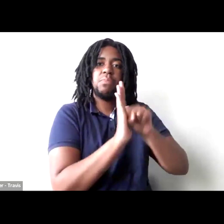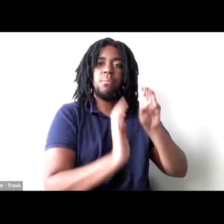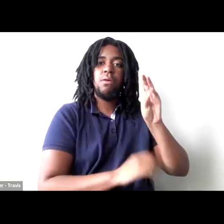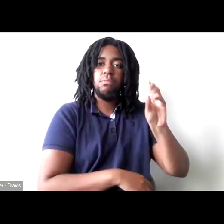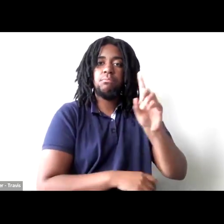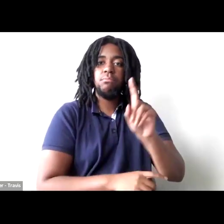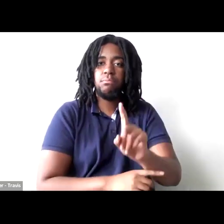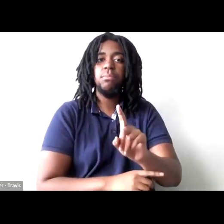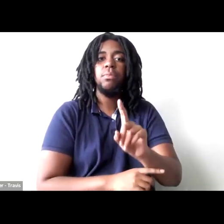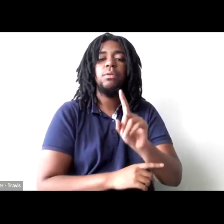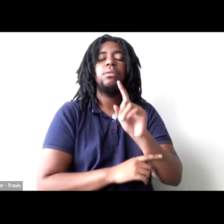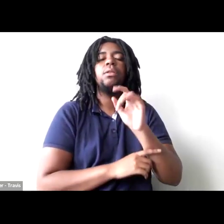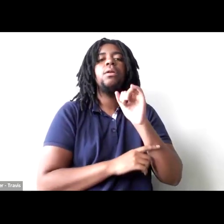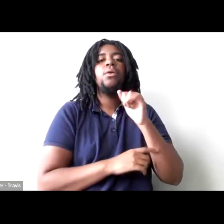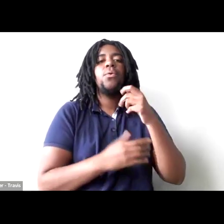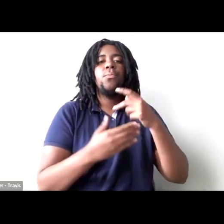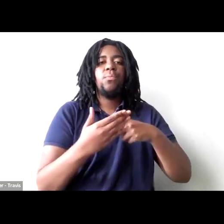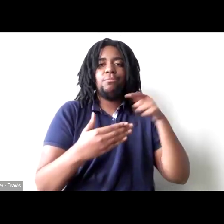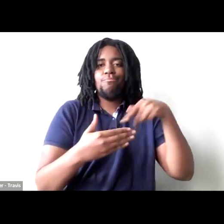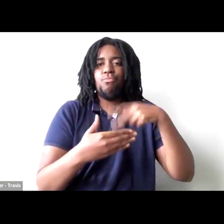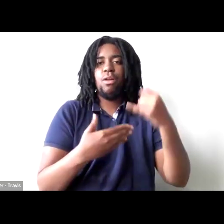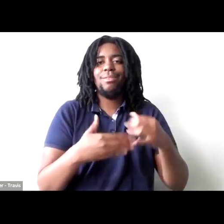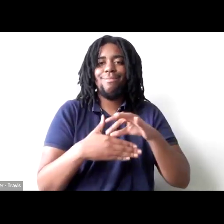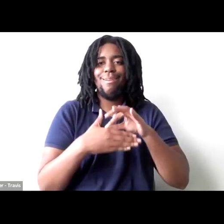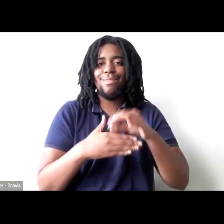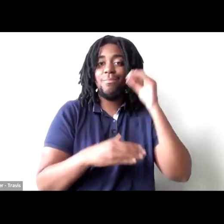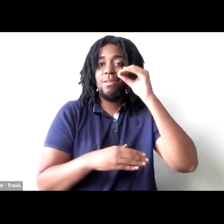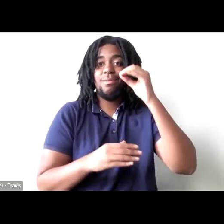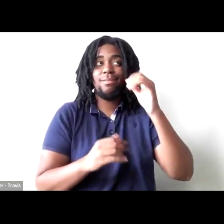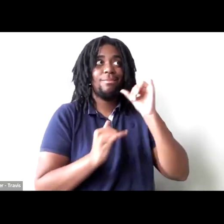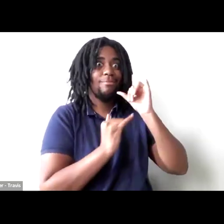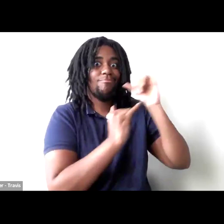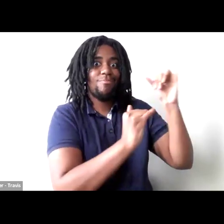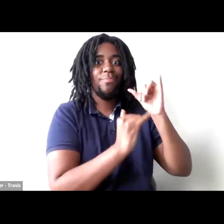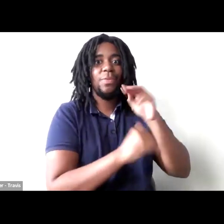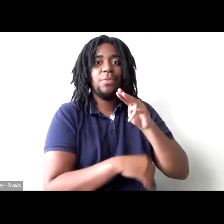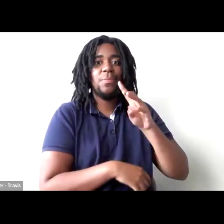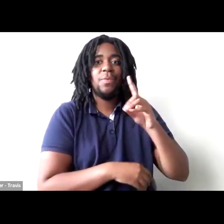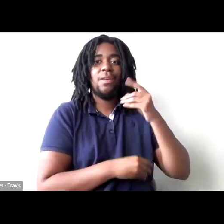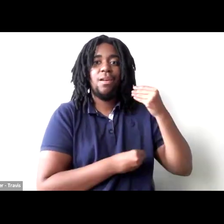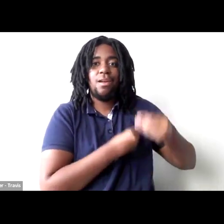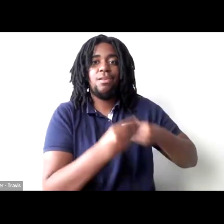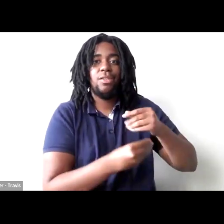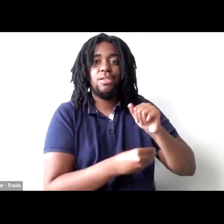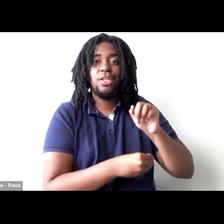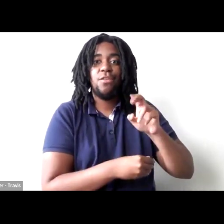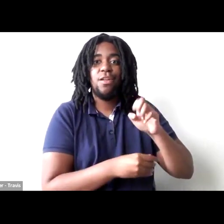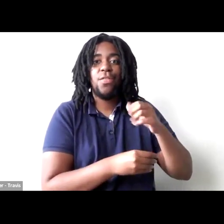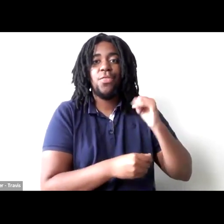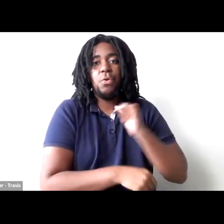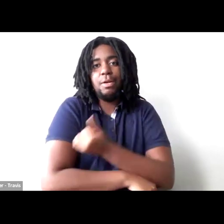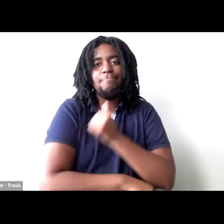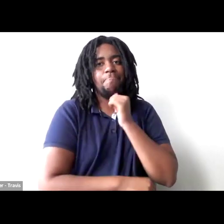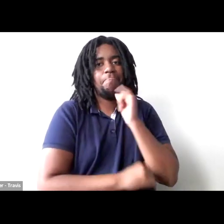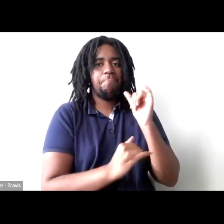contents or opinions do not necessarily reflect the views or policies of the Maryland Heritage Areas Authority. If you're unfamiliar with us,